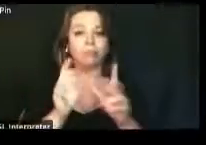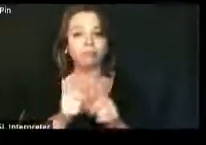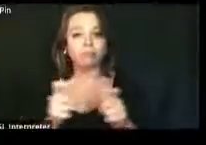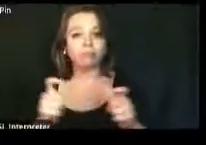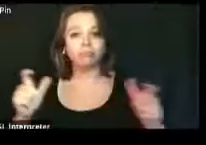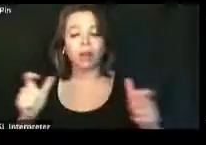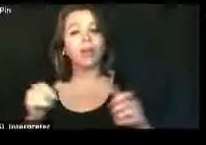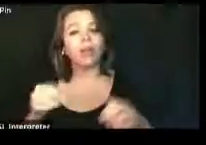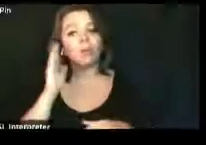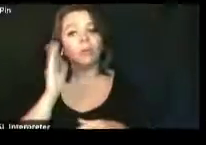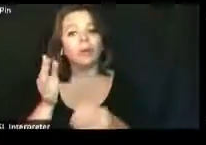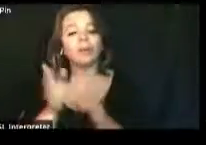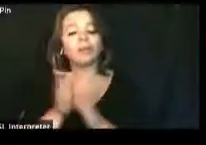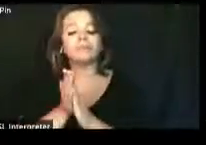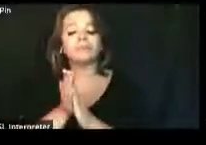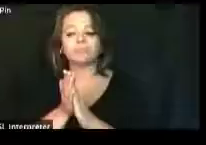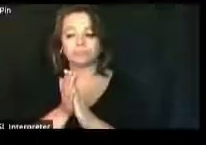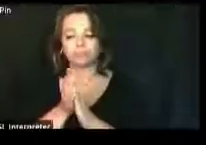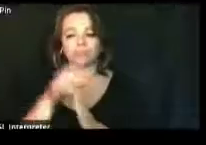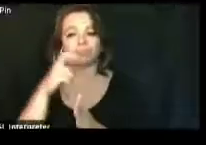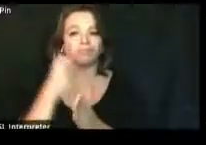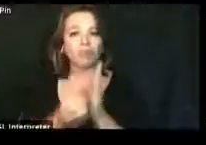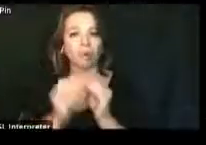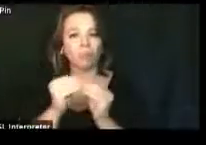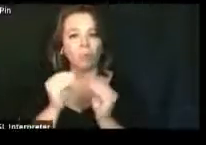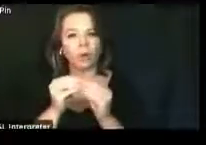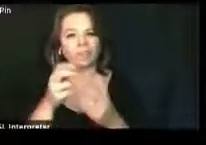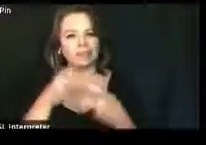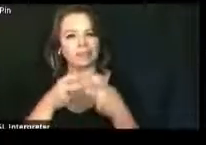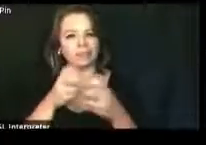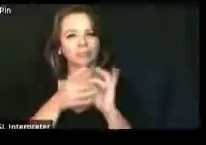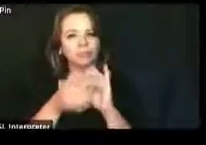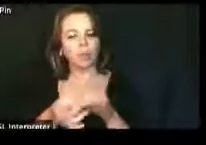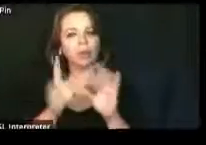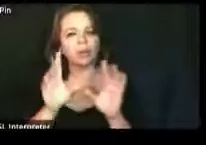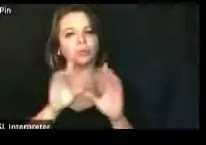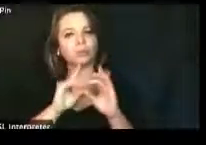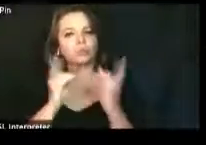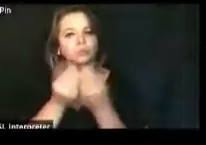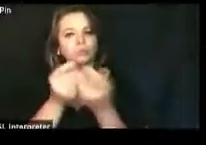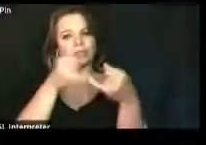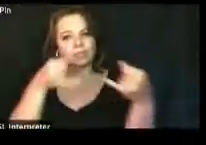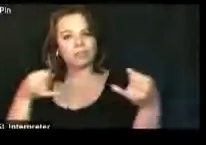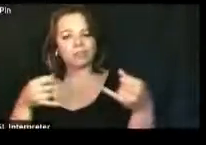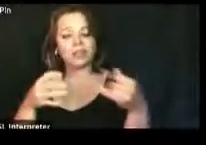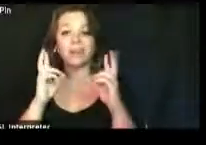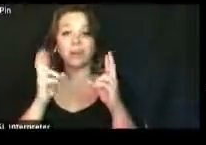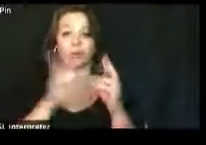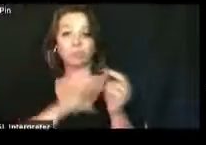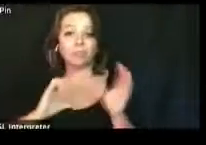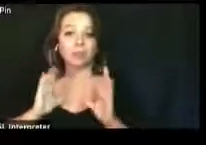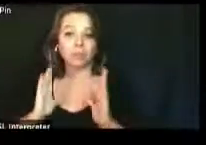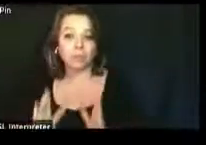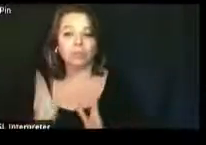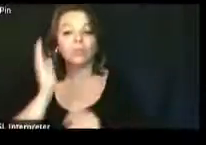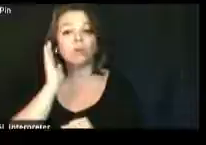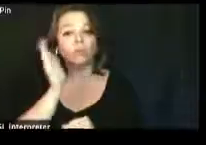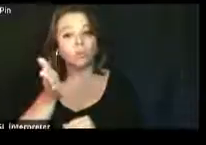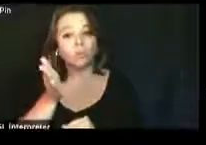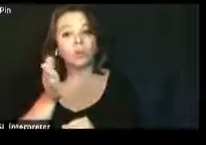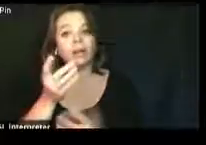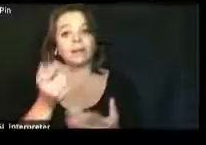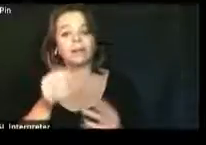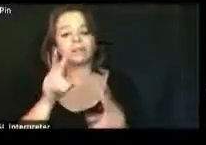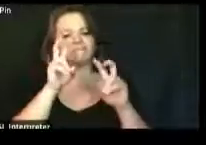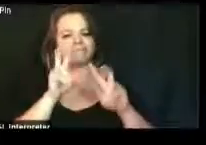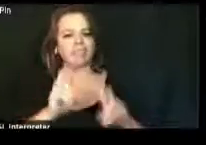further into the issues of redistricting, I hope that the commissioners will come to the conclusion that